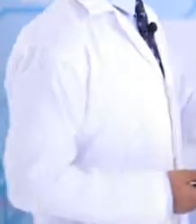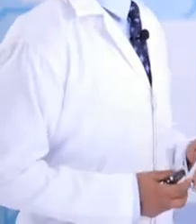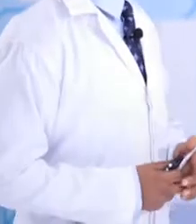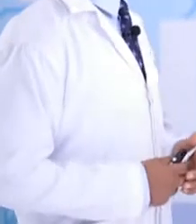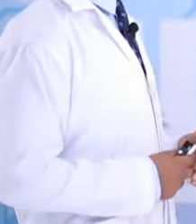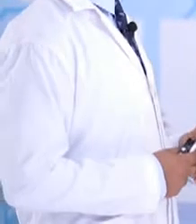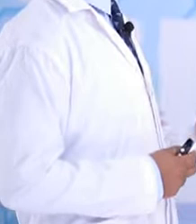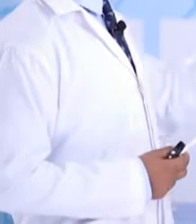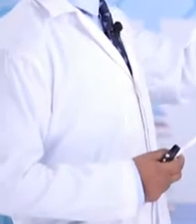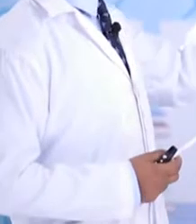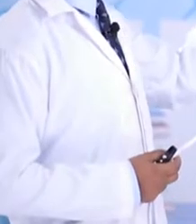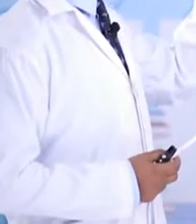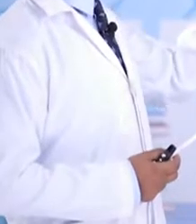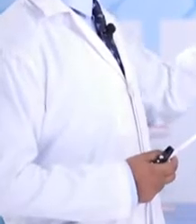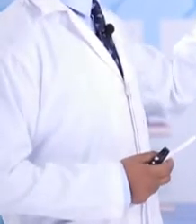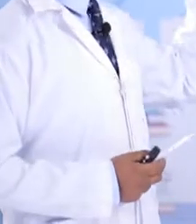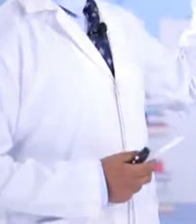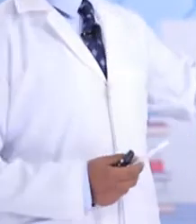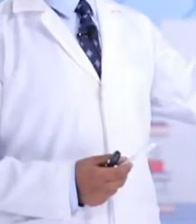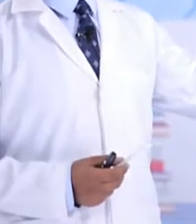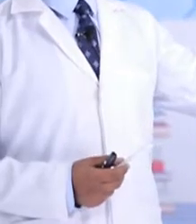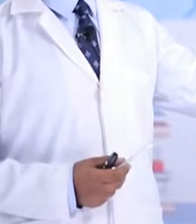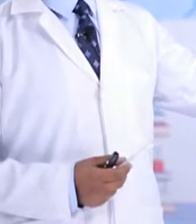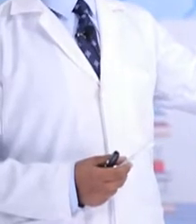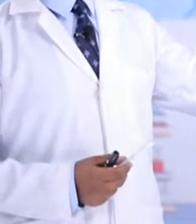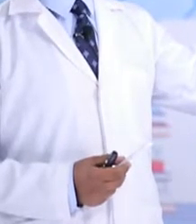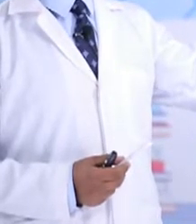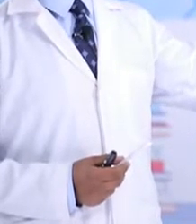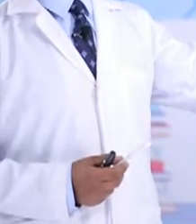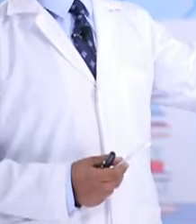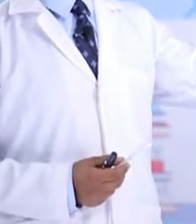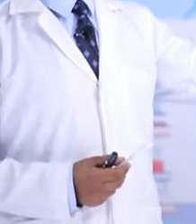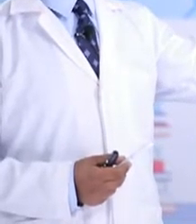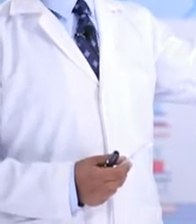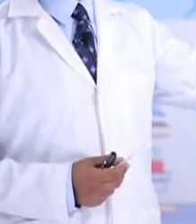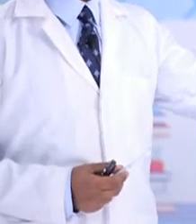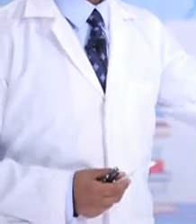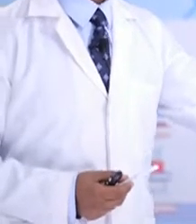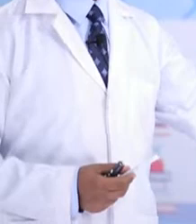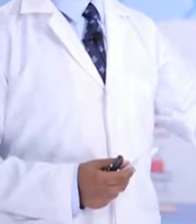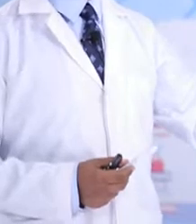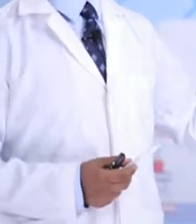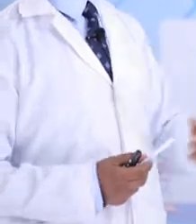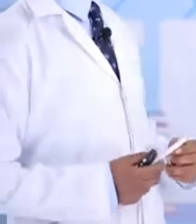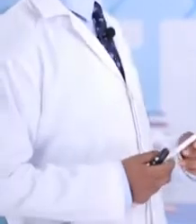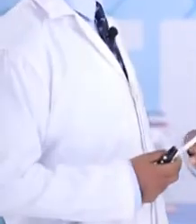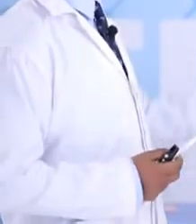Among these theories, we are going to see 6 different types of theories for origin of